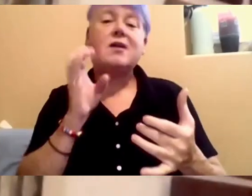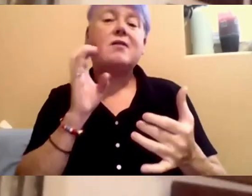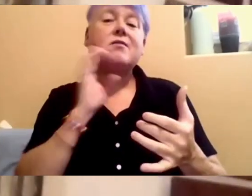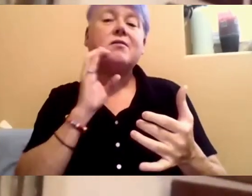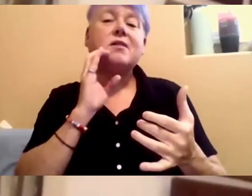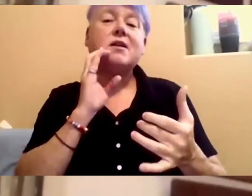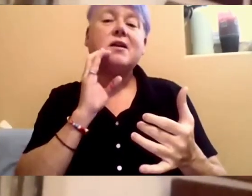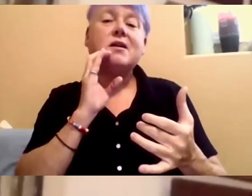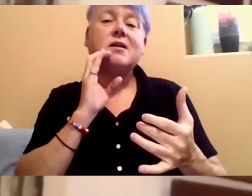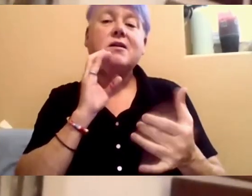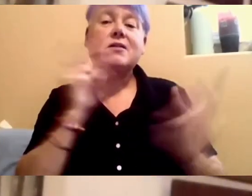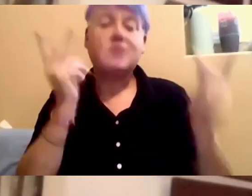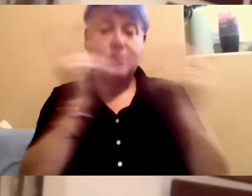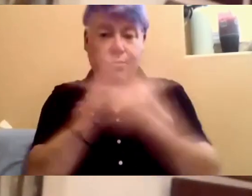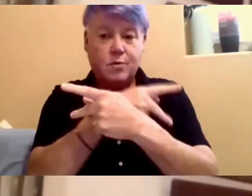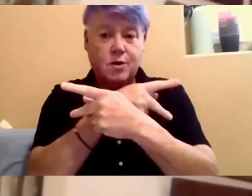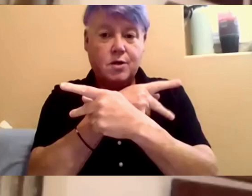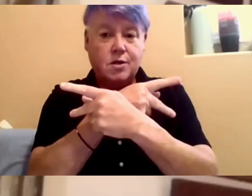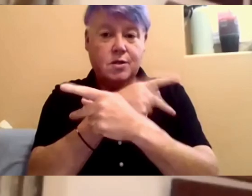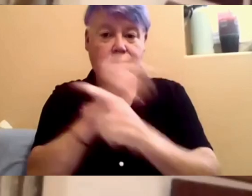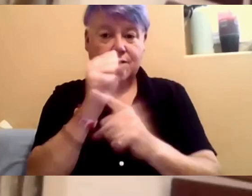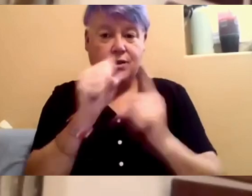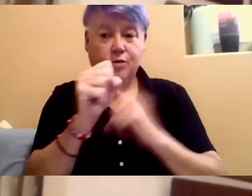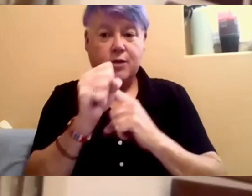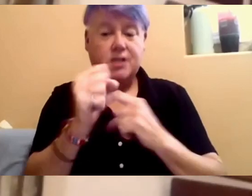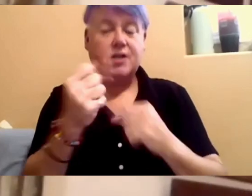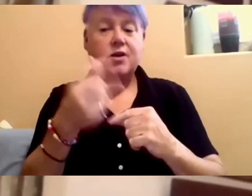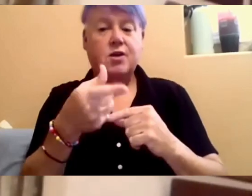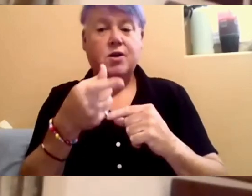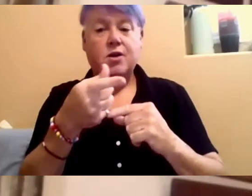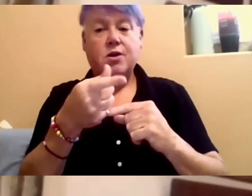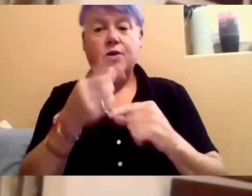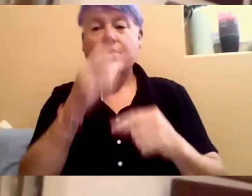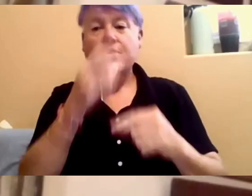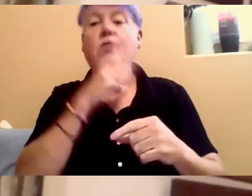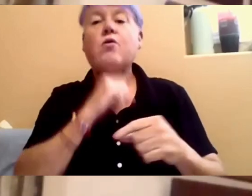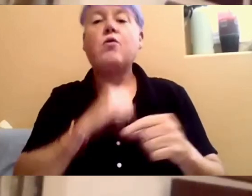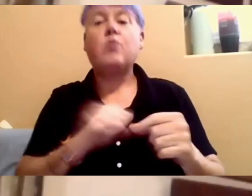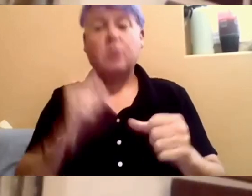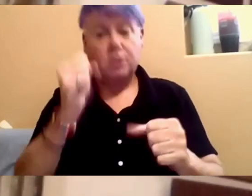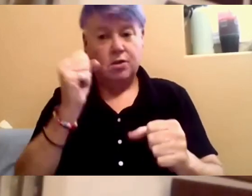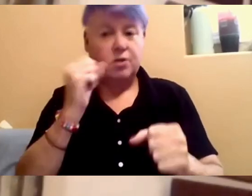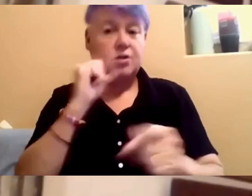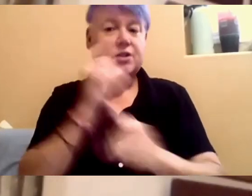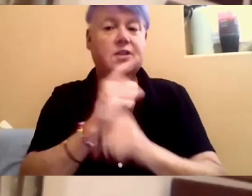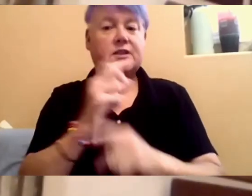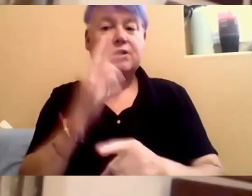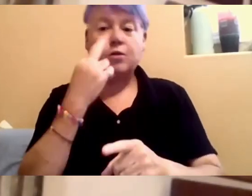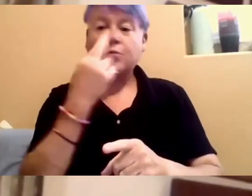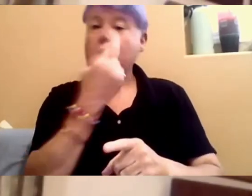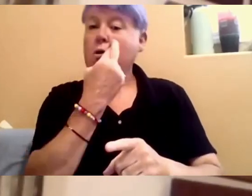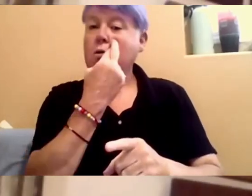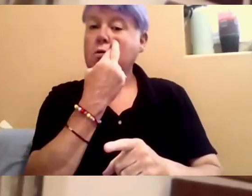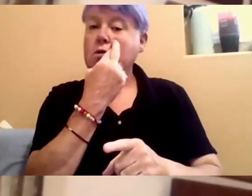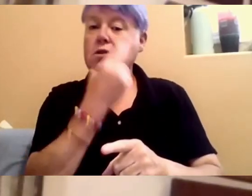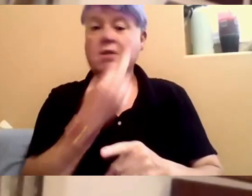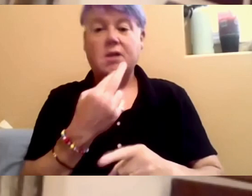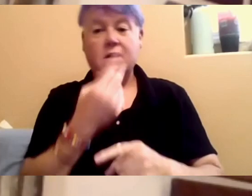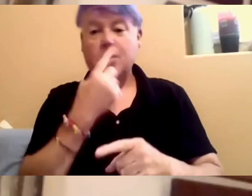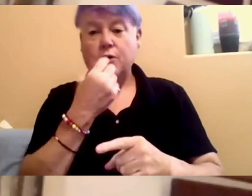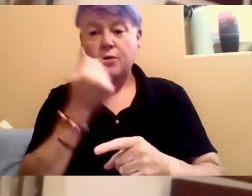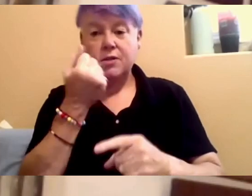anything, a worse situation. Her adored older sister, Rose, who's